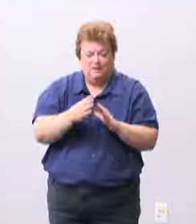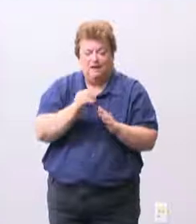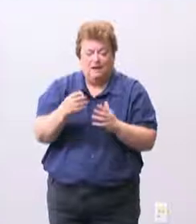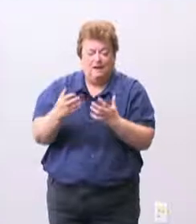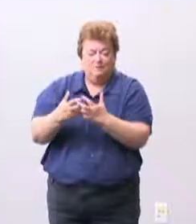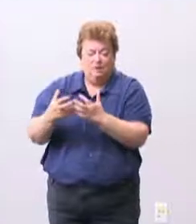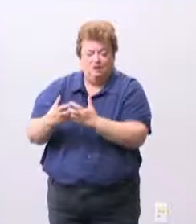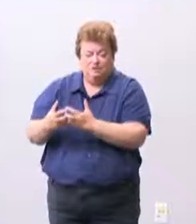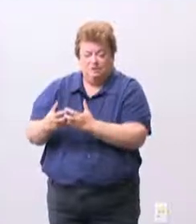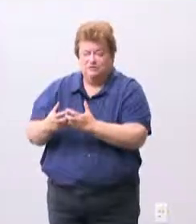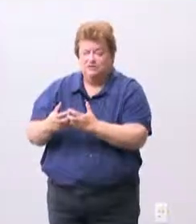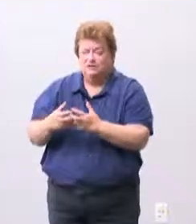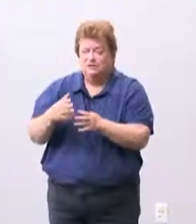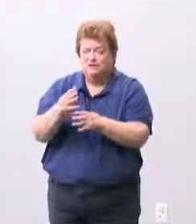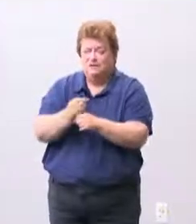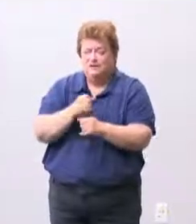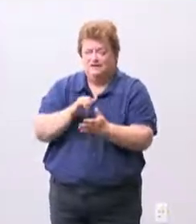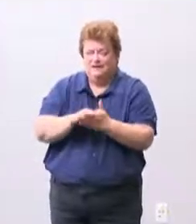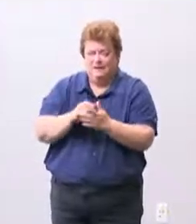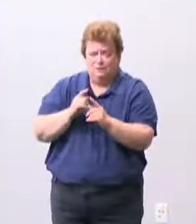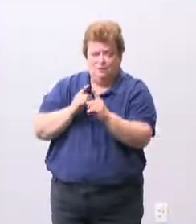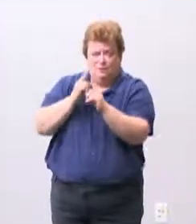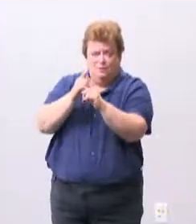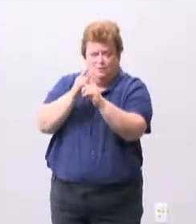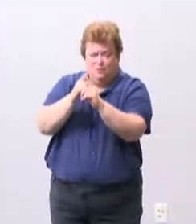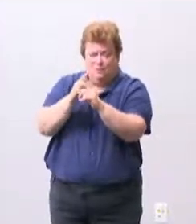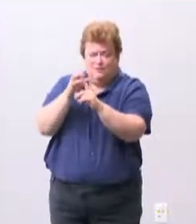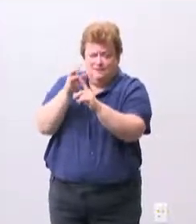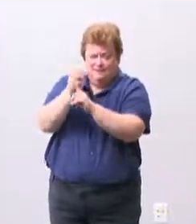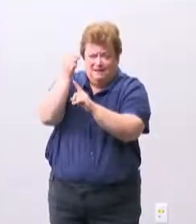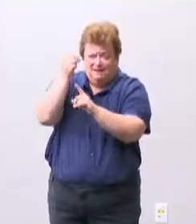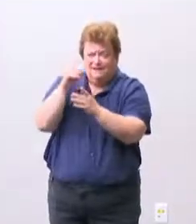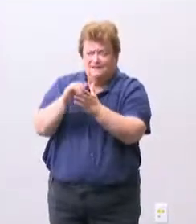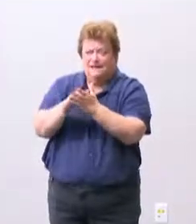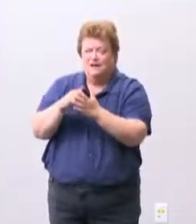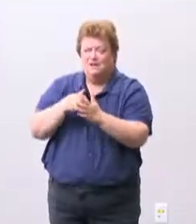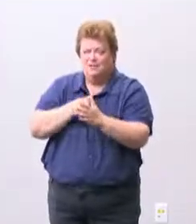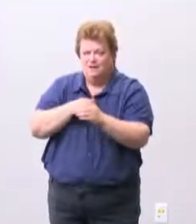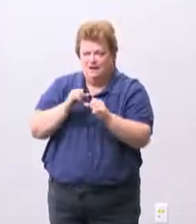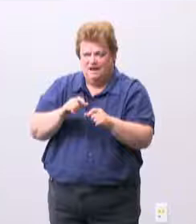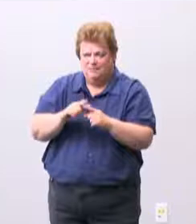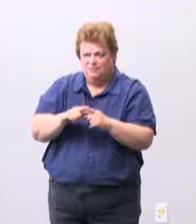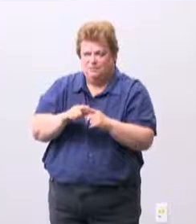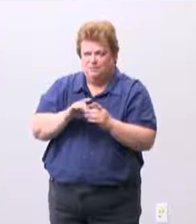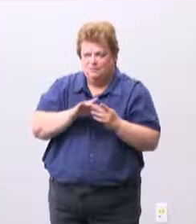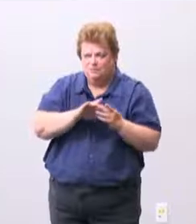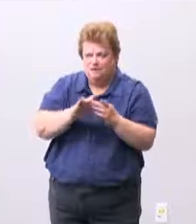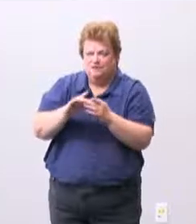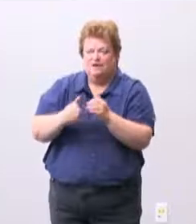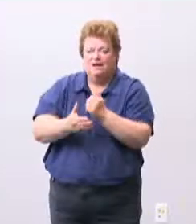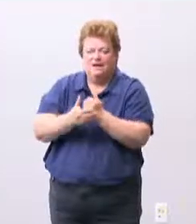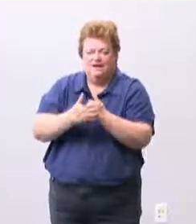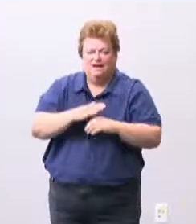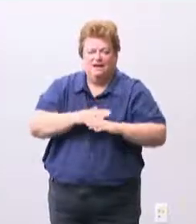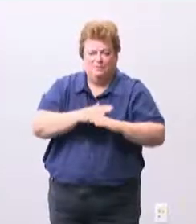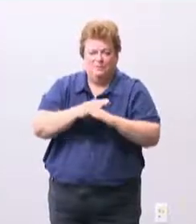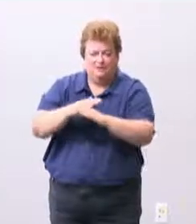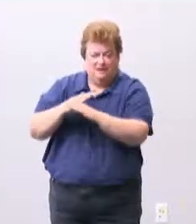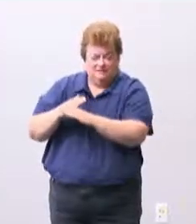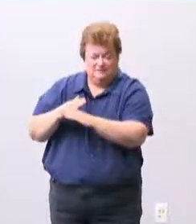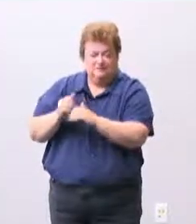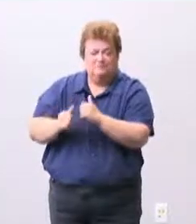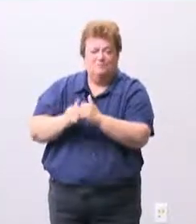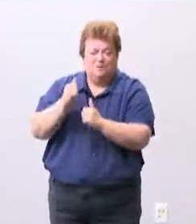partners. Achieving this milestone will give us reassurance that we've been able to reach and help protect a significant